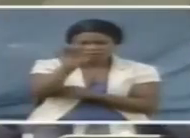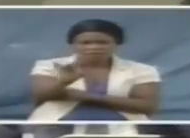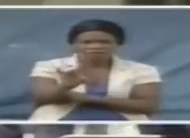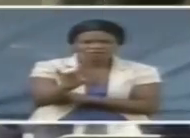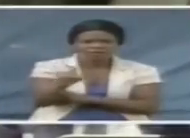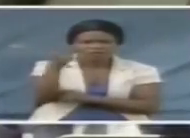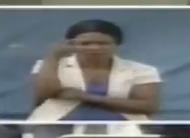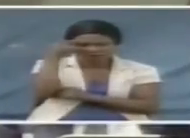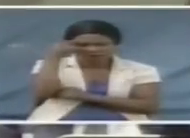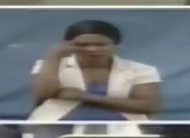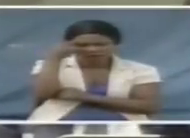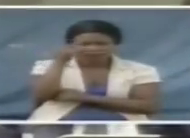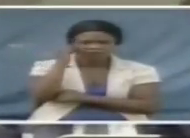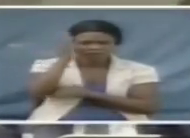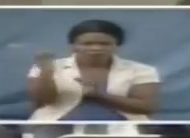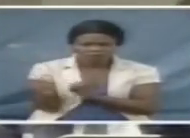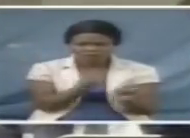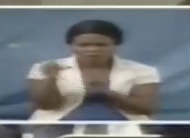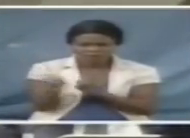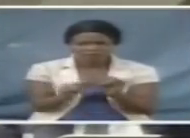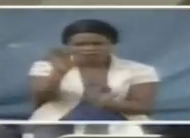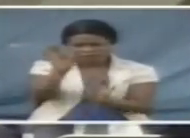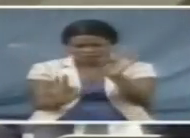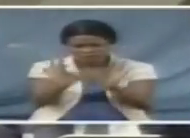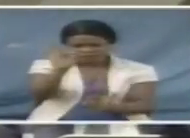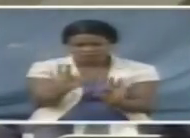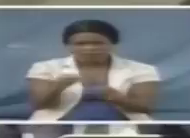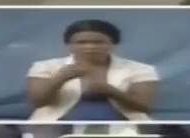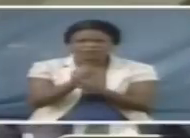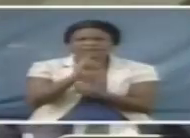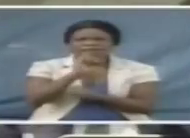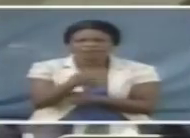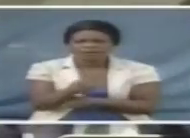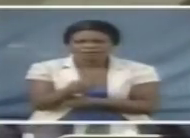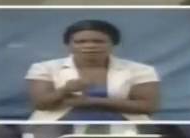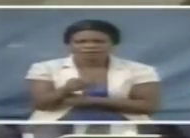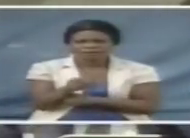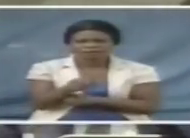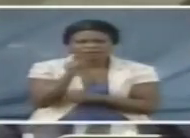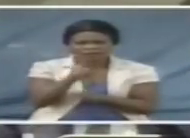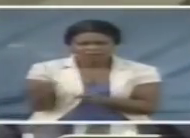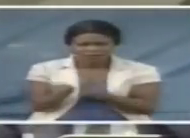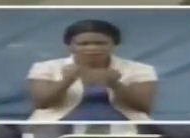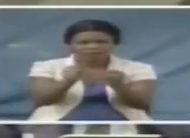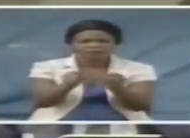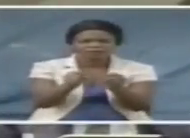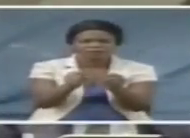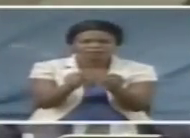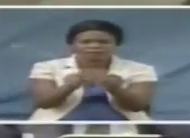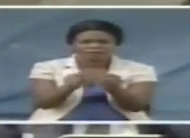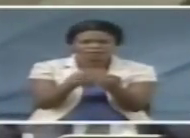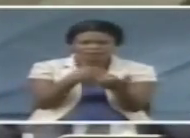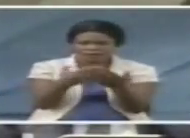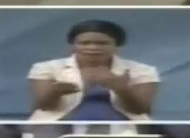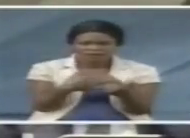Mr. Speaker, in 2018, government will implement measures that ensure that the